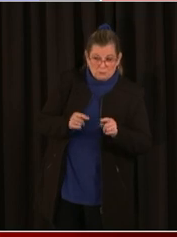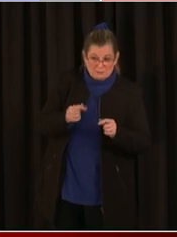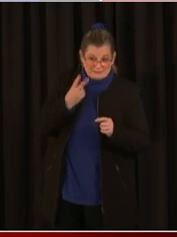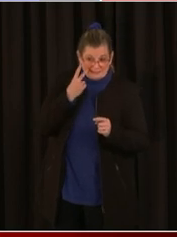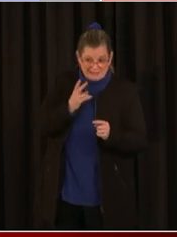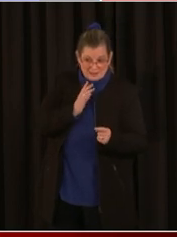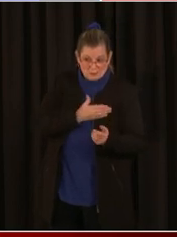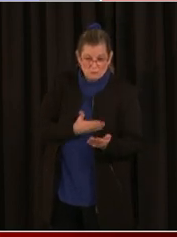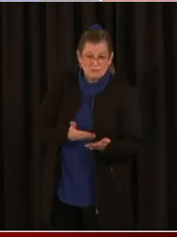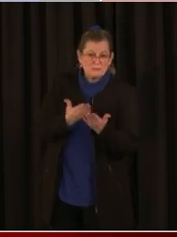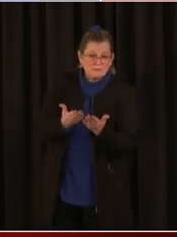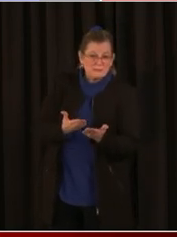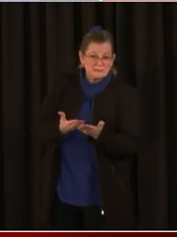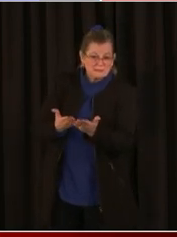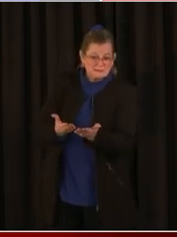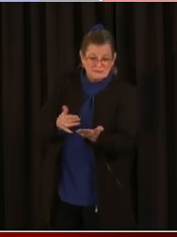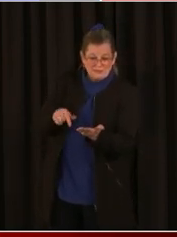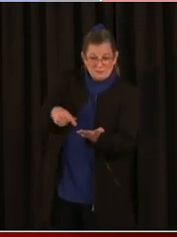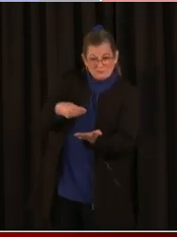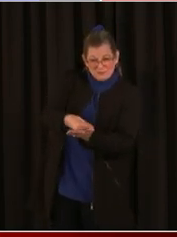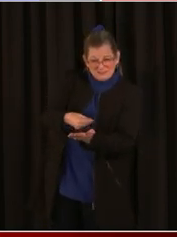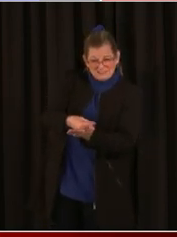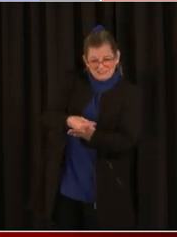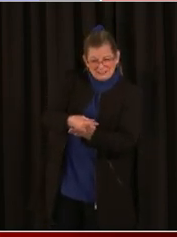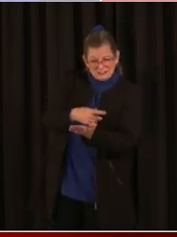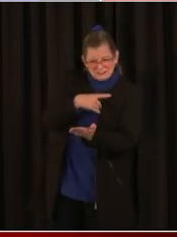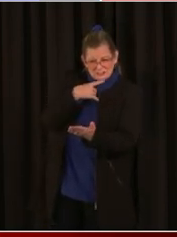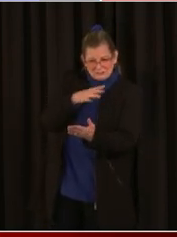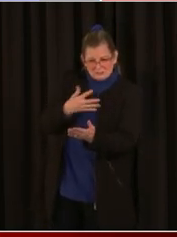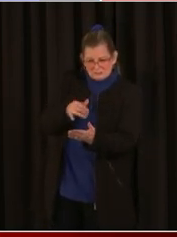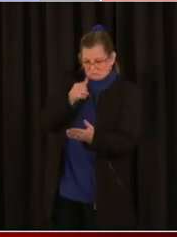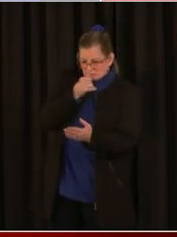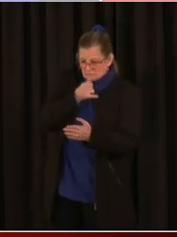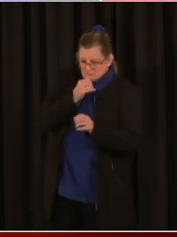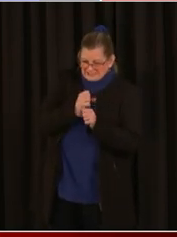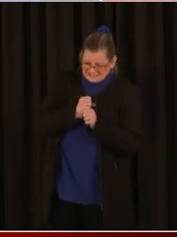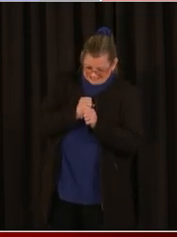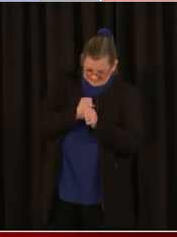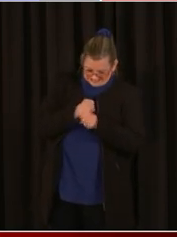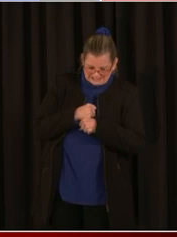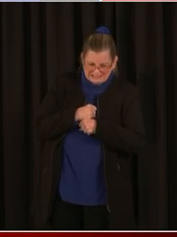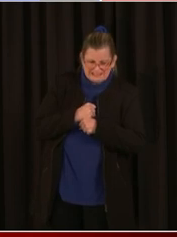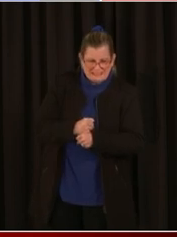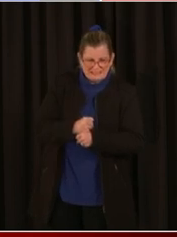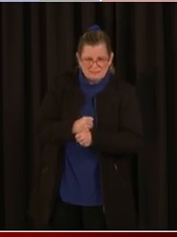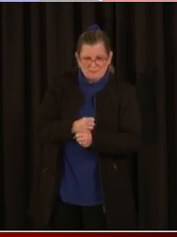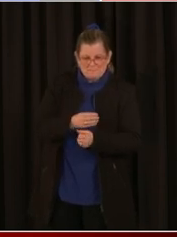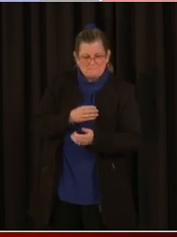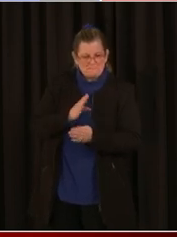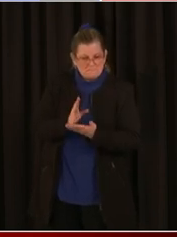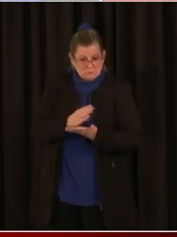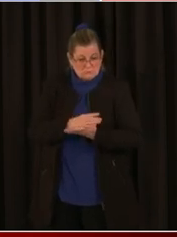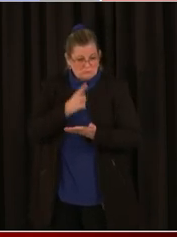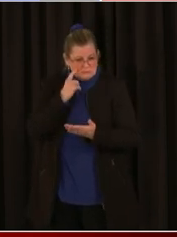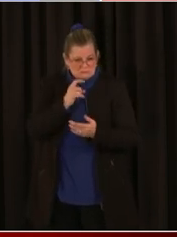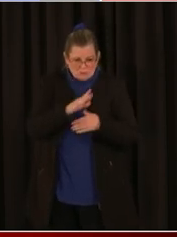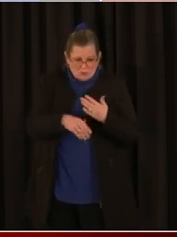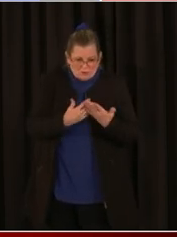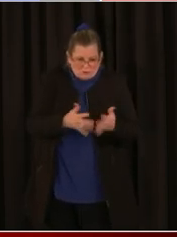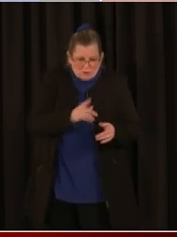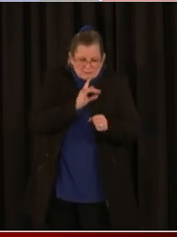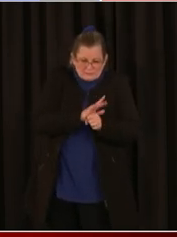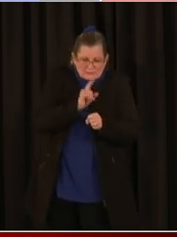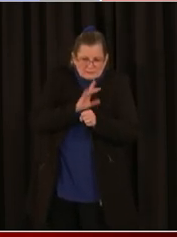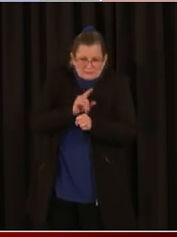money is in the context of a tight budget and is largely spoken for. The Committee of the Whole will have